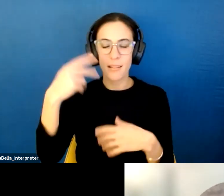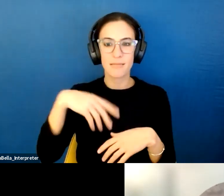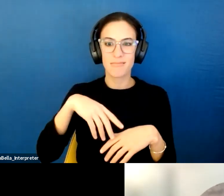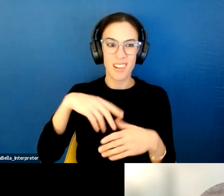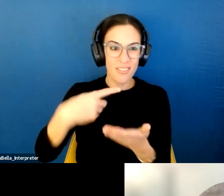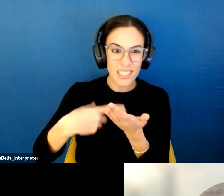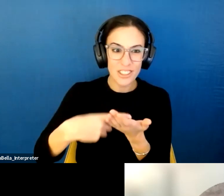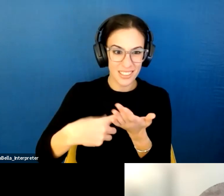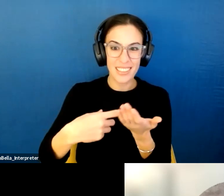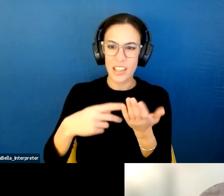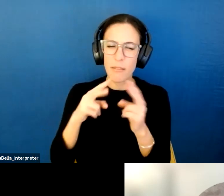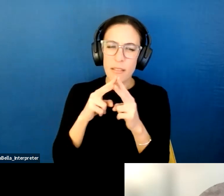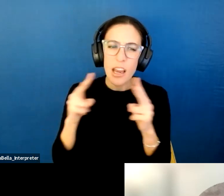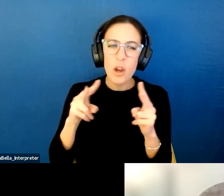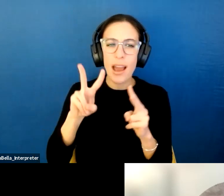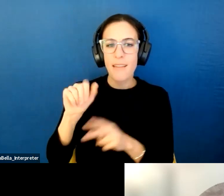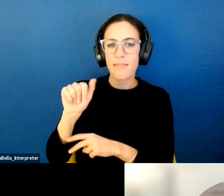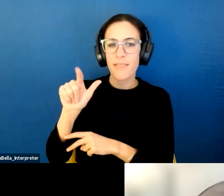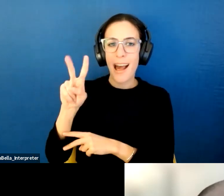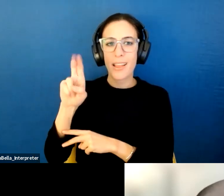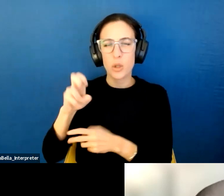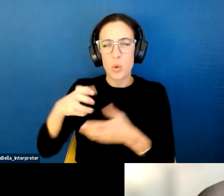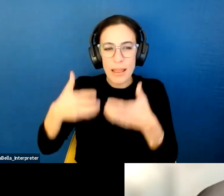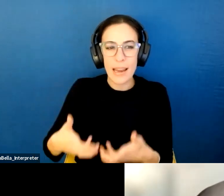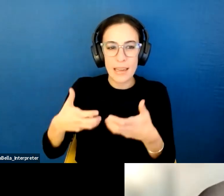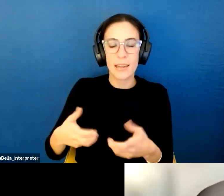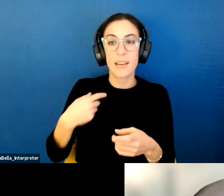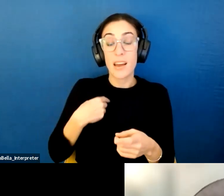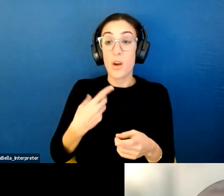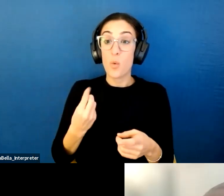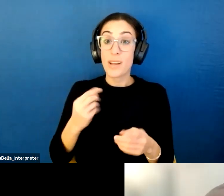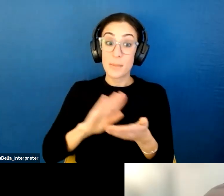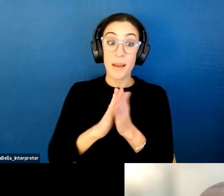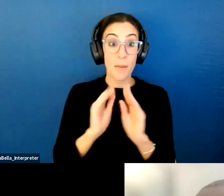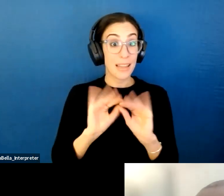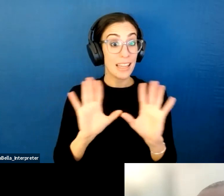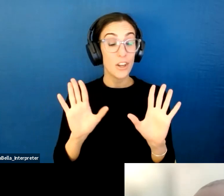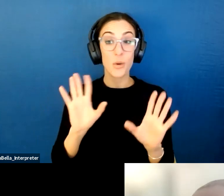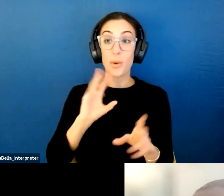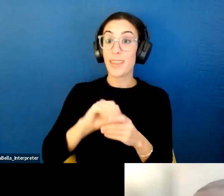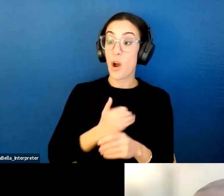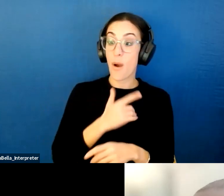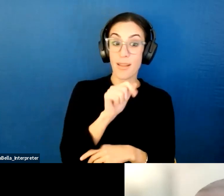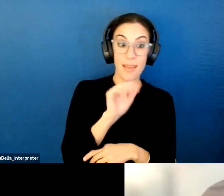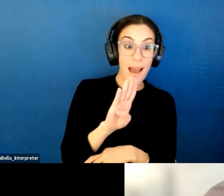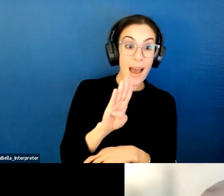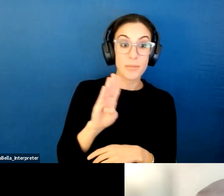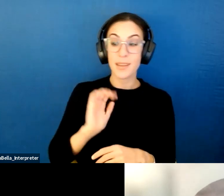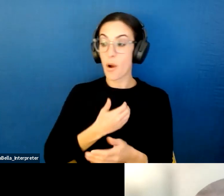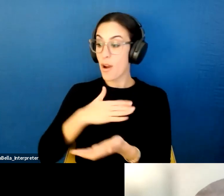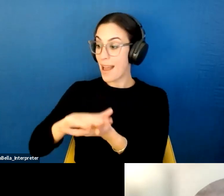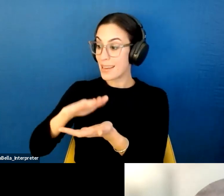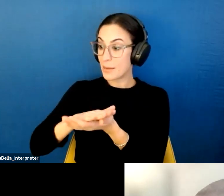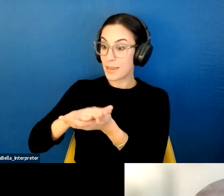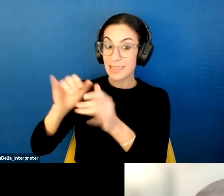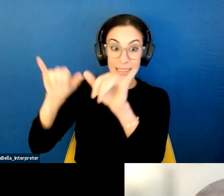laden. And what's become really clear is we don't really have spaces within our laboratories, within our academic